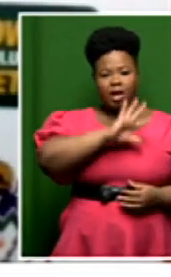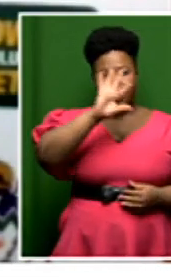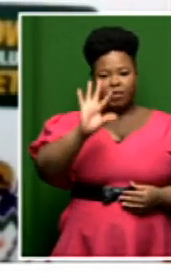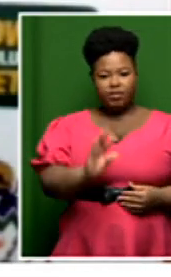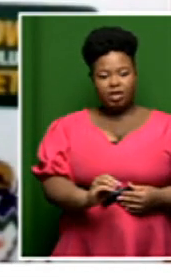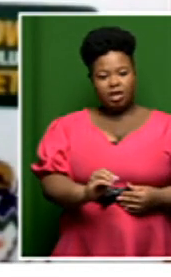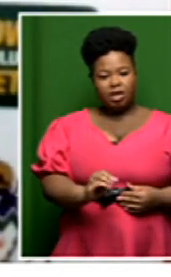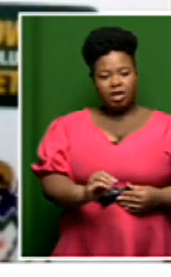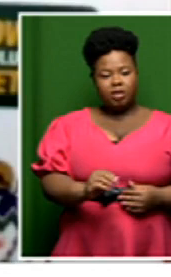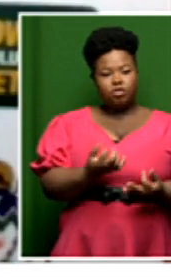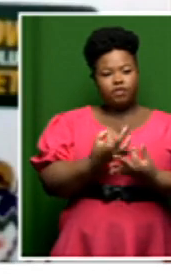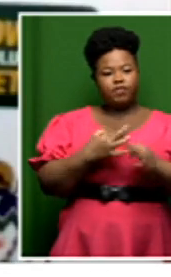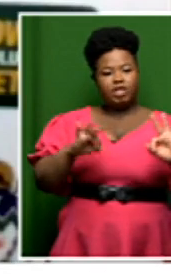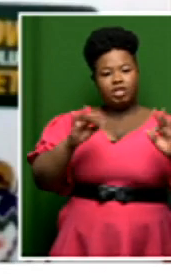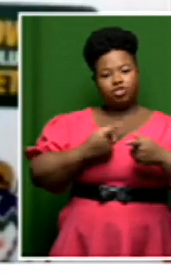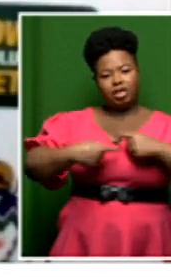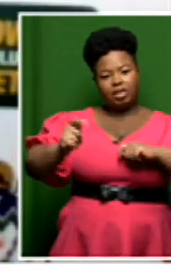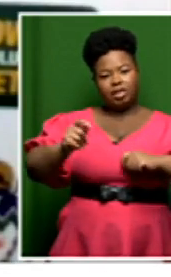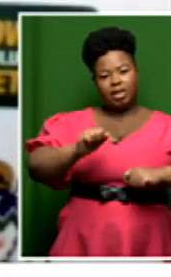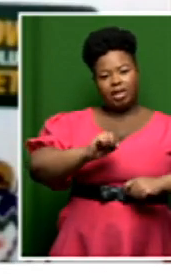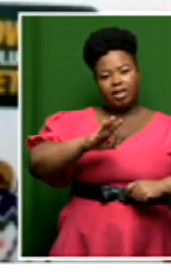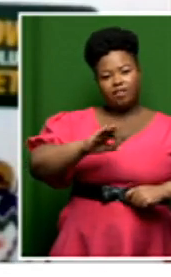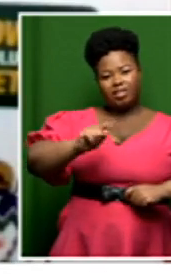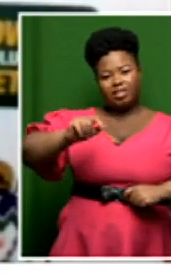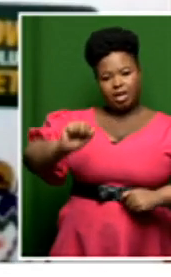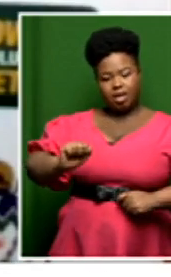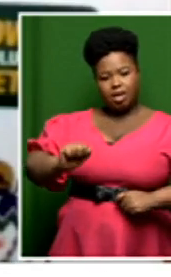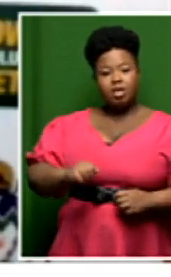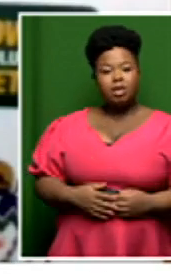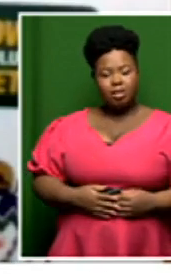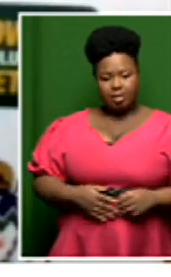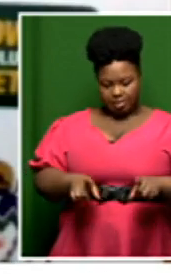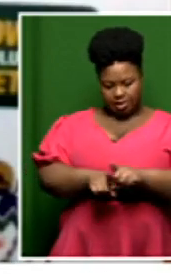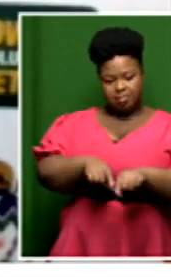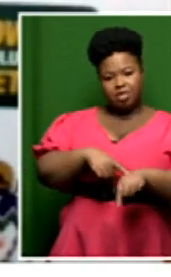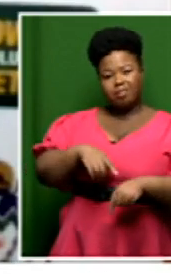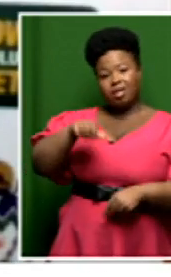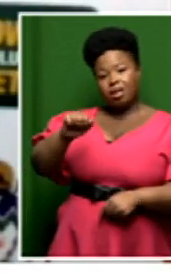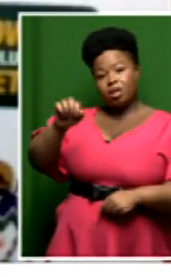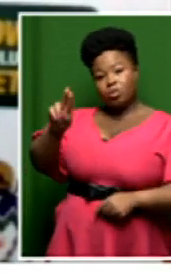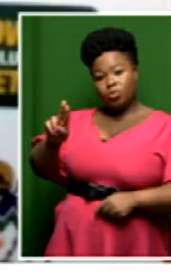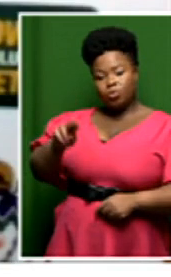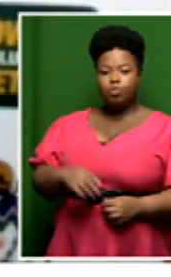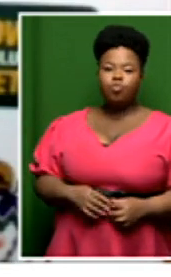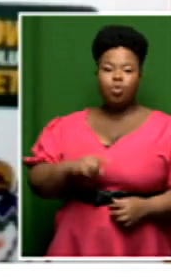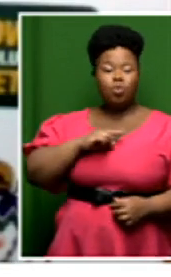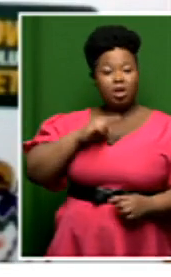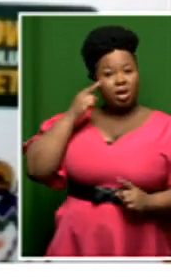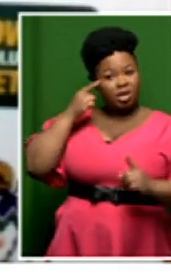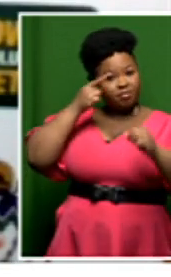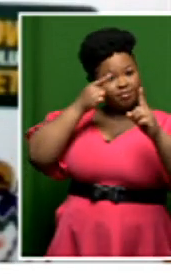Africa Free Trade Area, as well as the AU. The aim is to